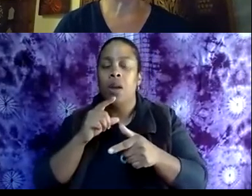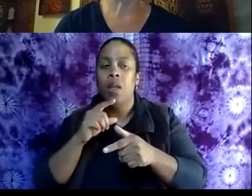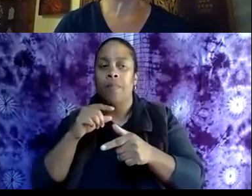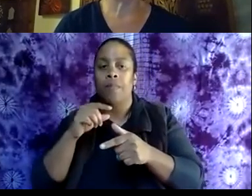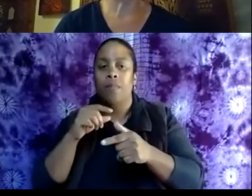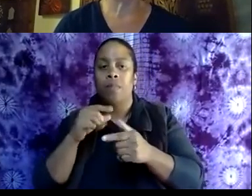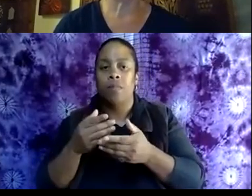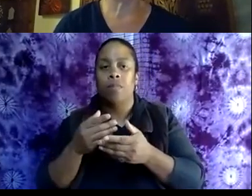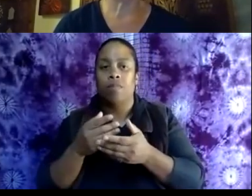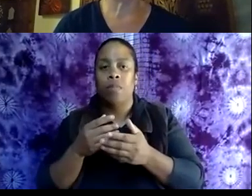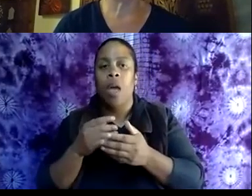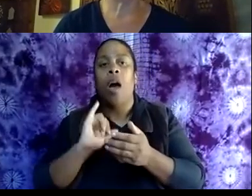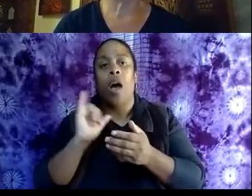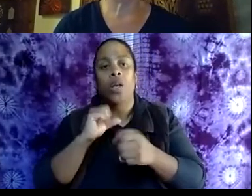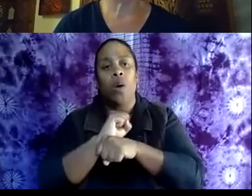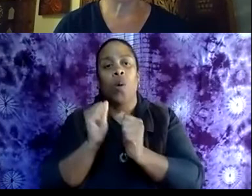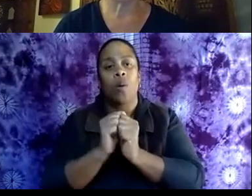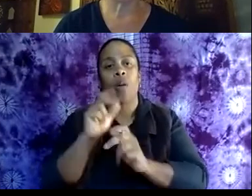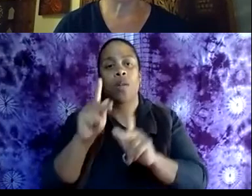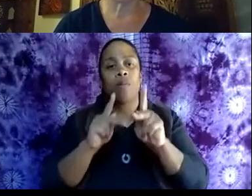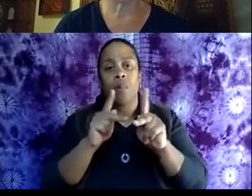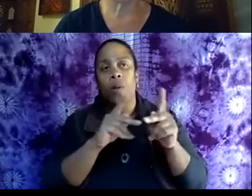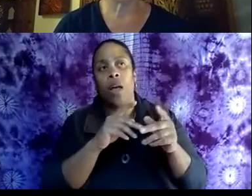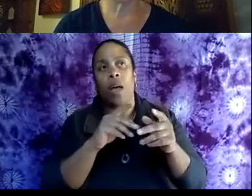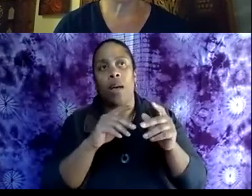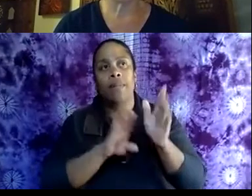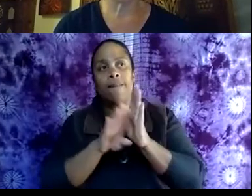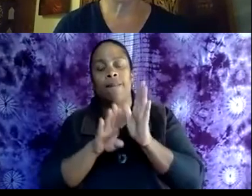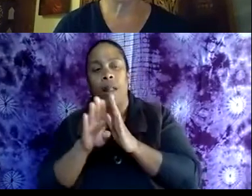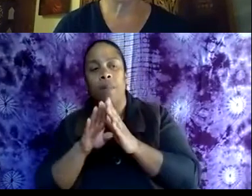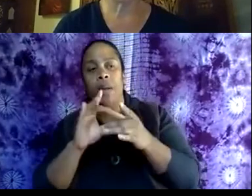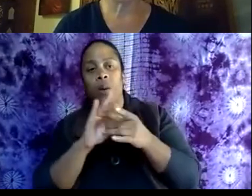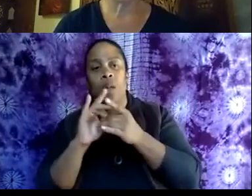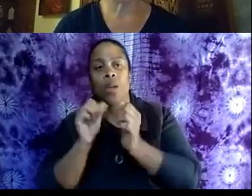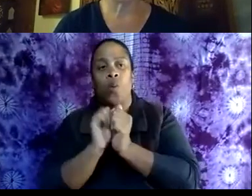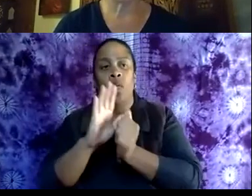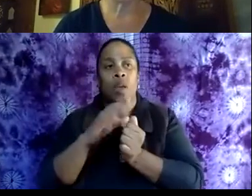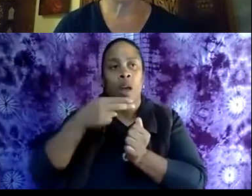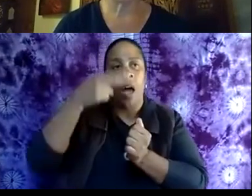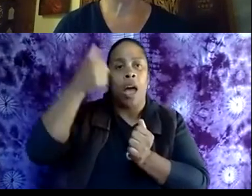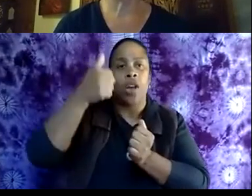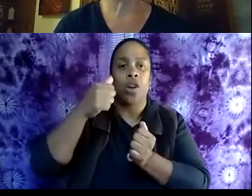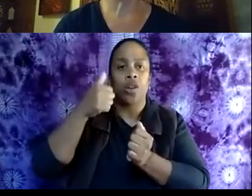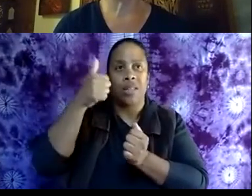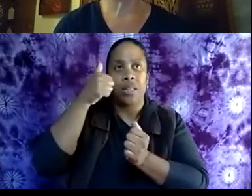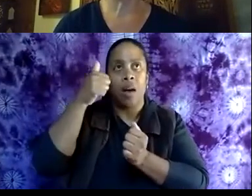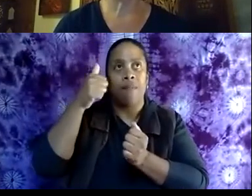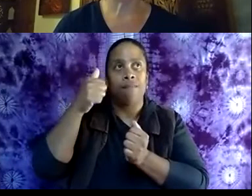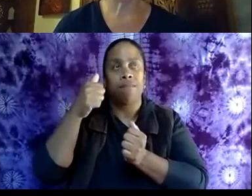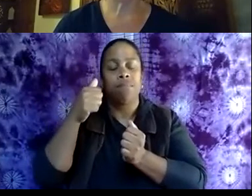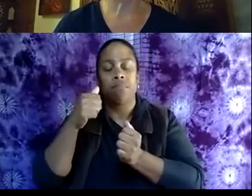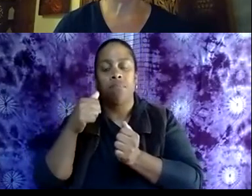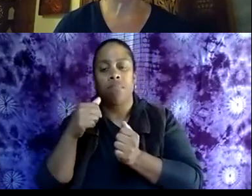work with people on developing a relationship with their higher self, or higher power, or the universe, or divine, or God, depending